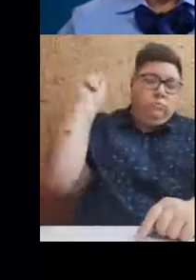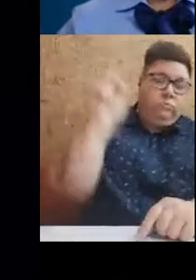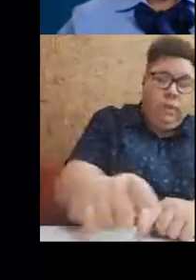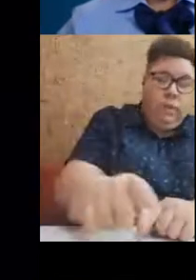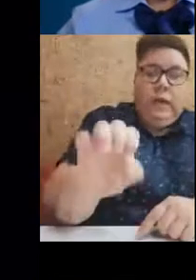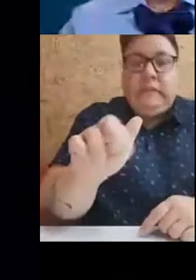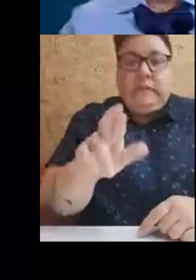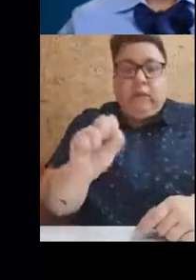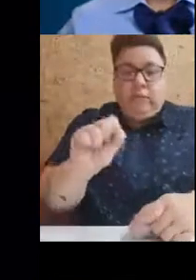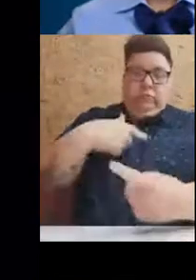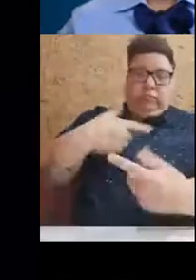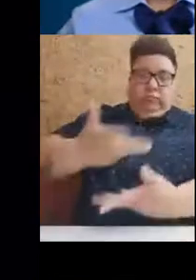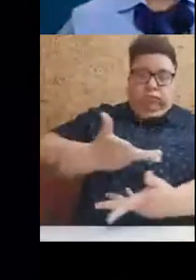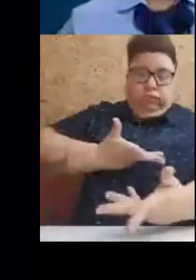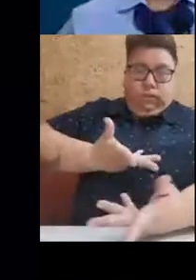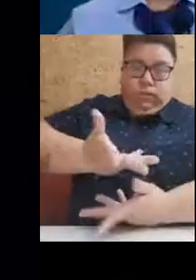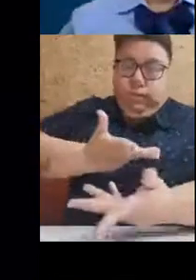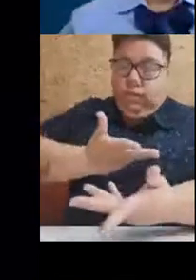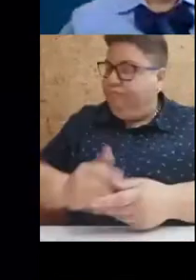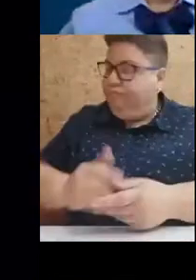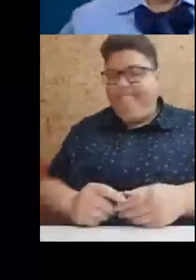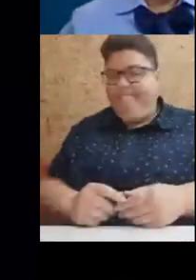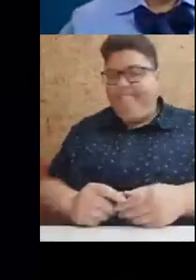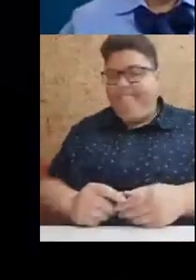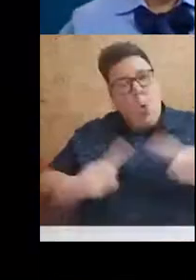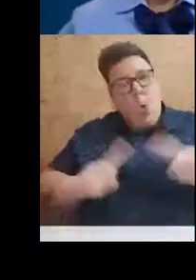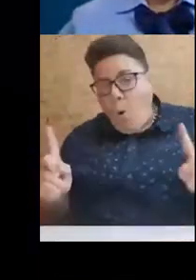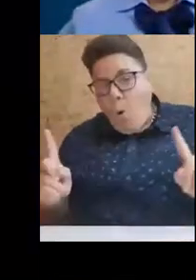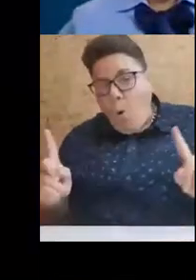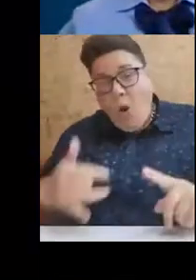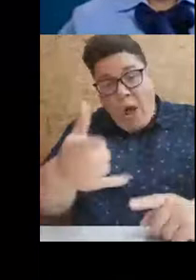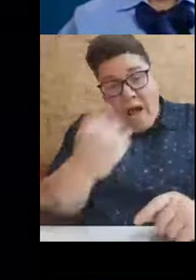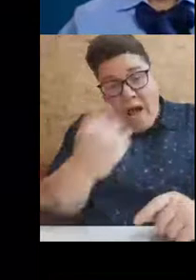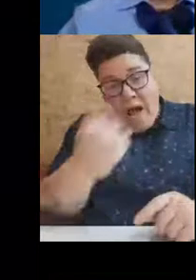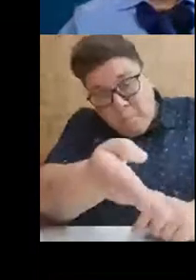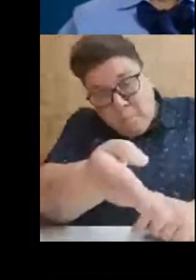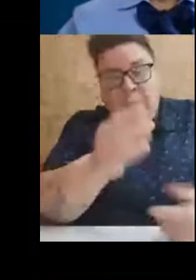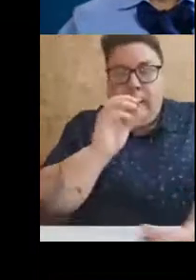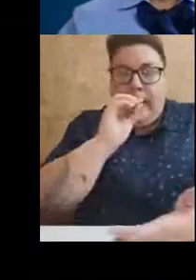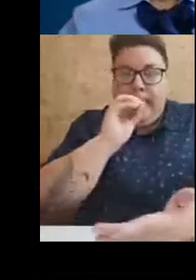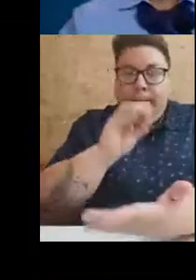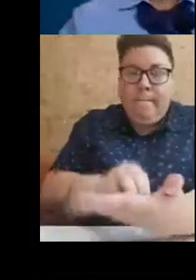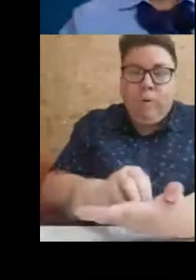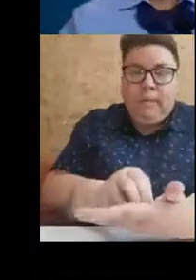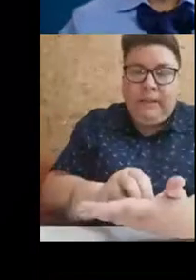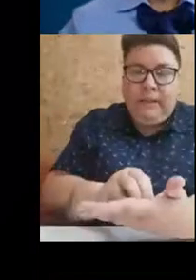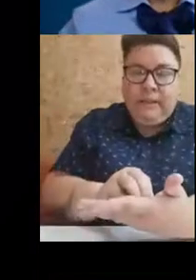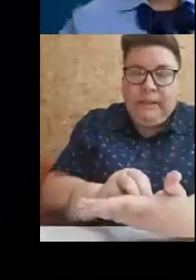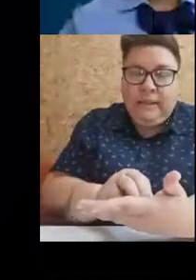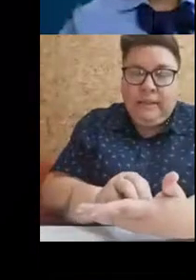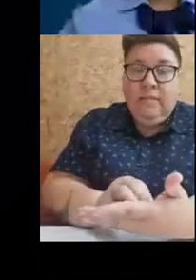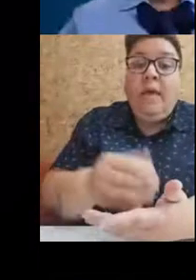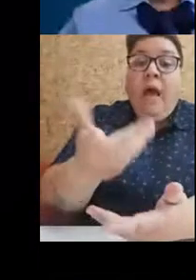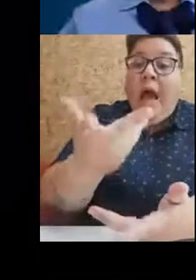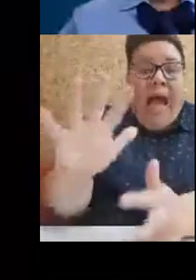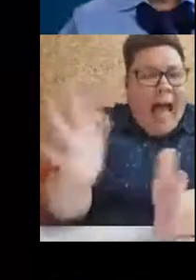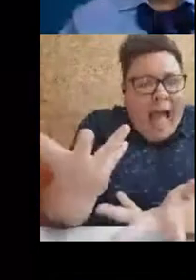longer. We have to secure a booking for ourselves. And you will do that then by going onto the